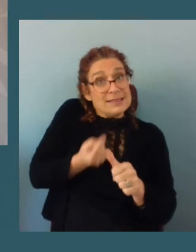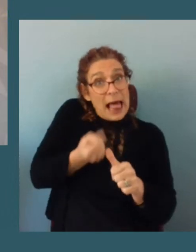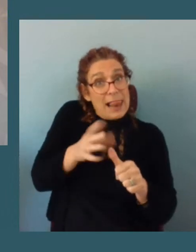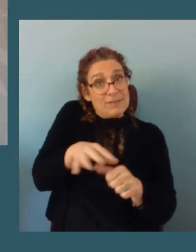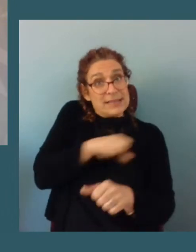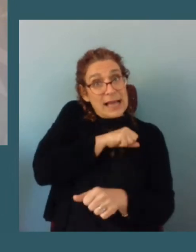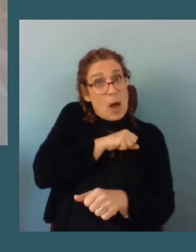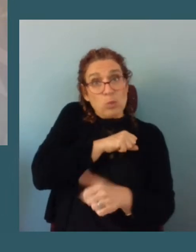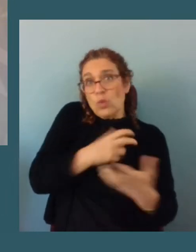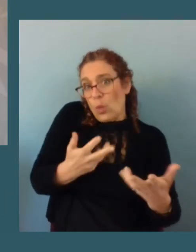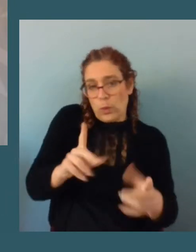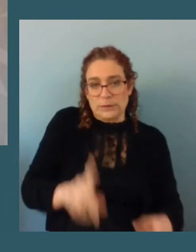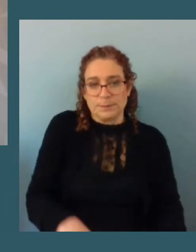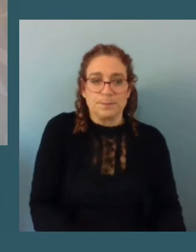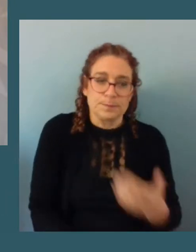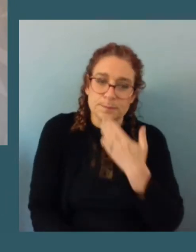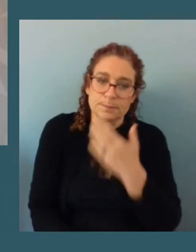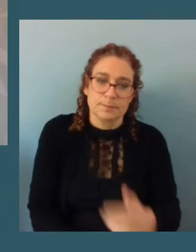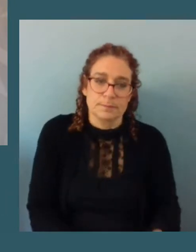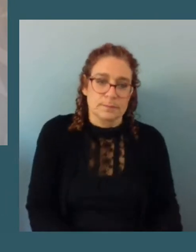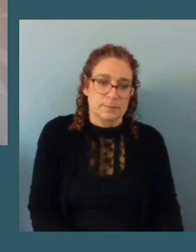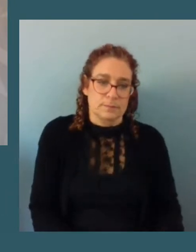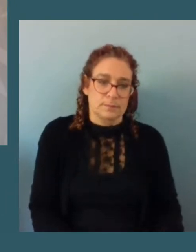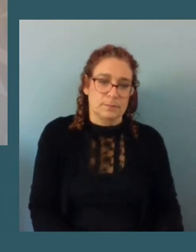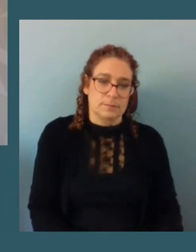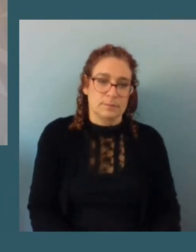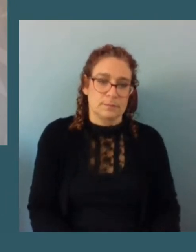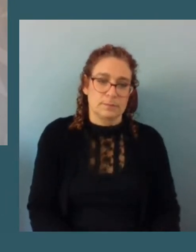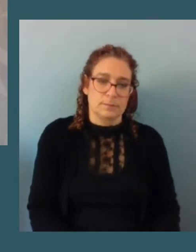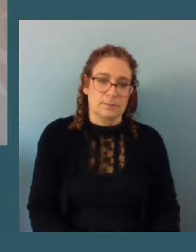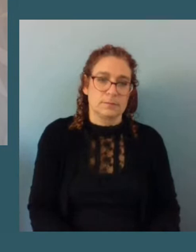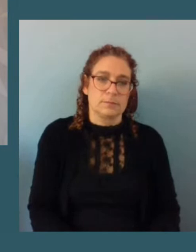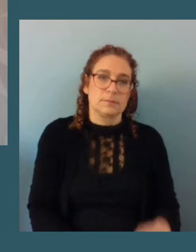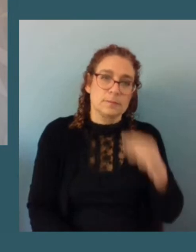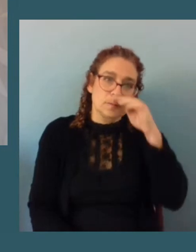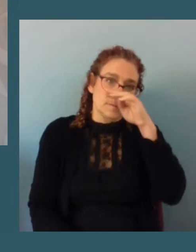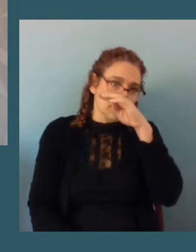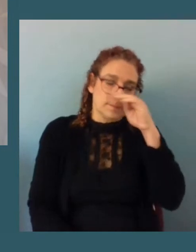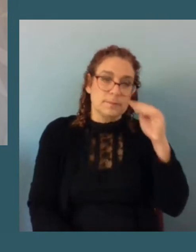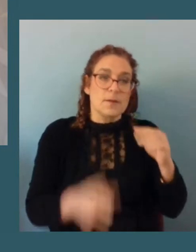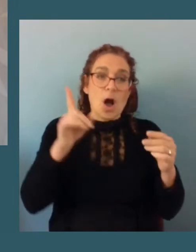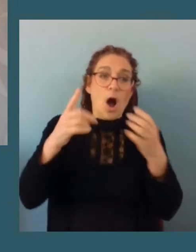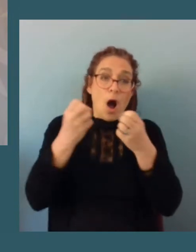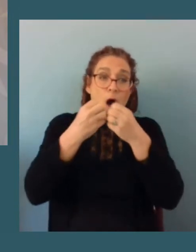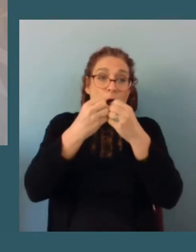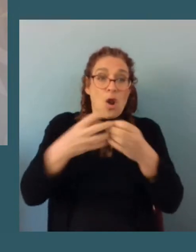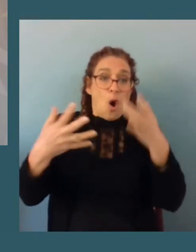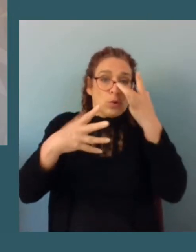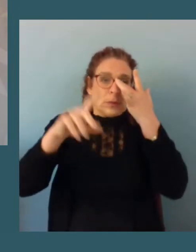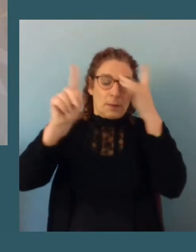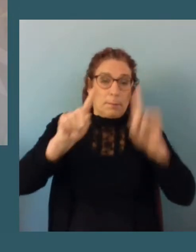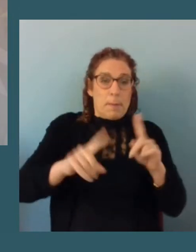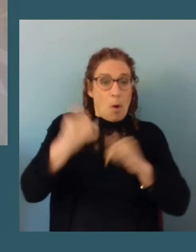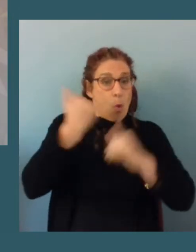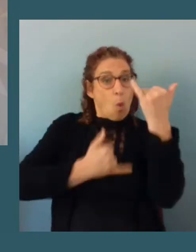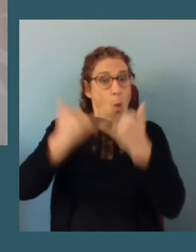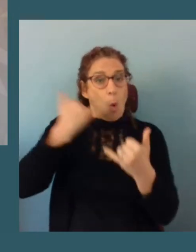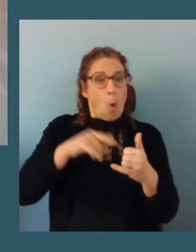Lovely, thank you. This question reflects quite a lot of calls that we get through to Allergy UK.